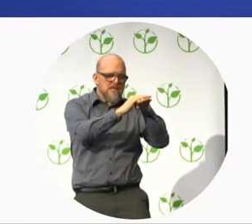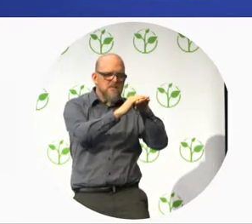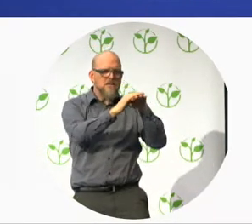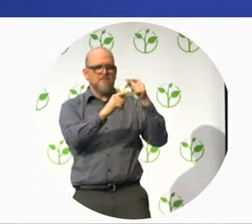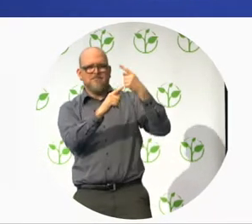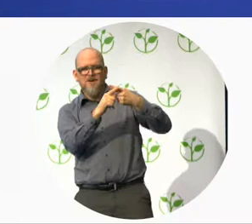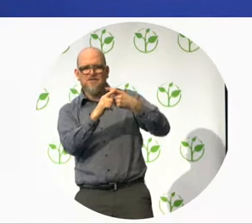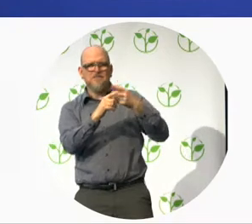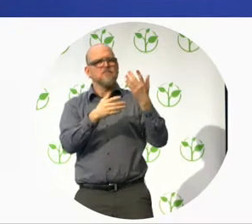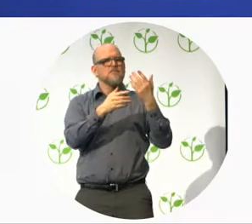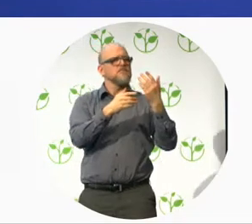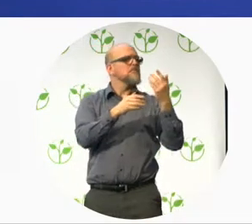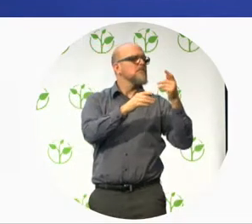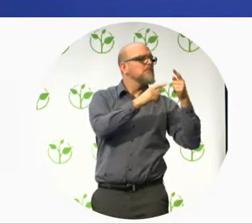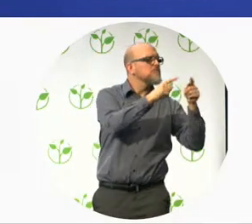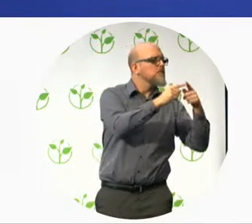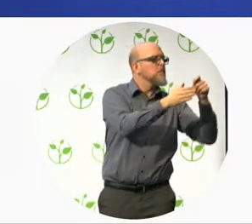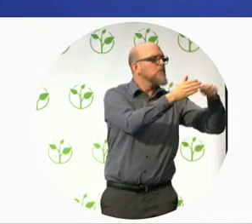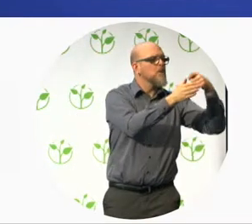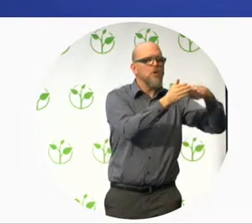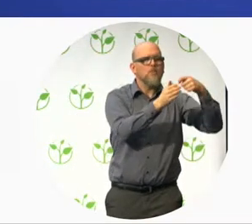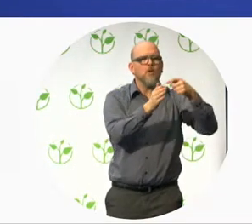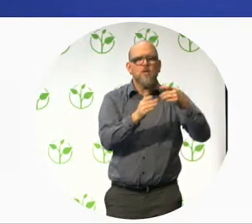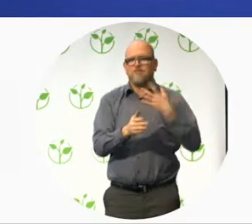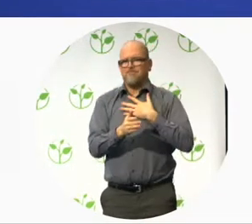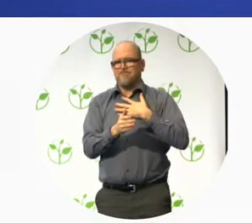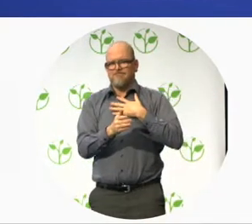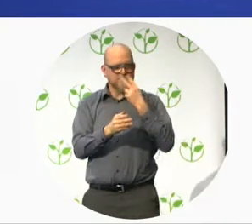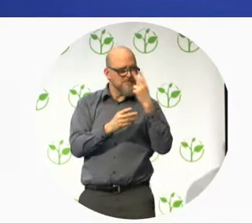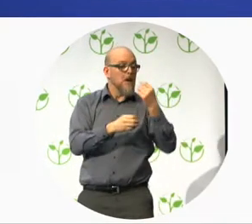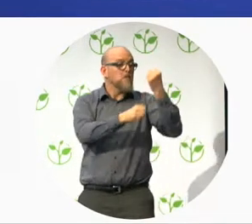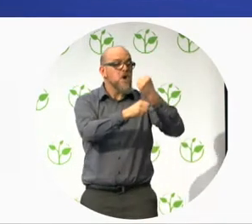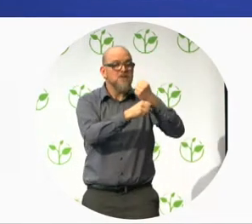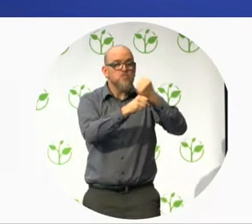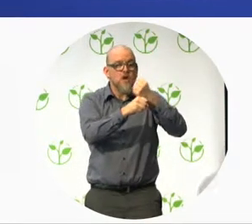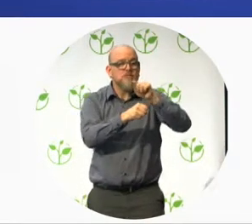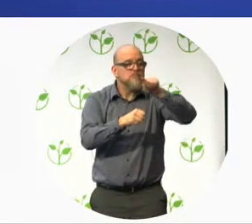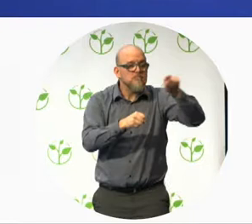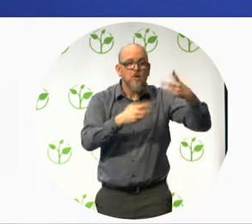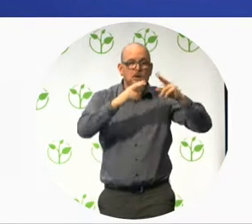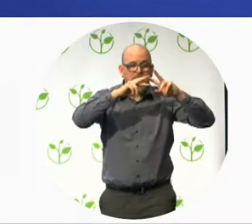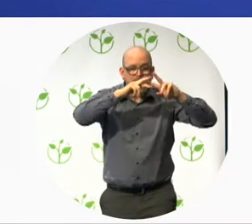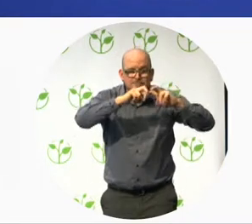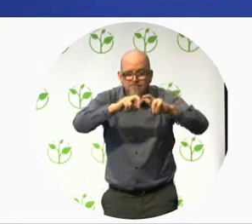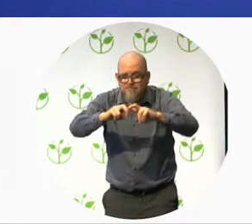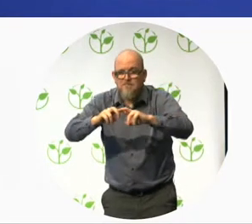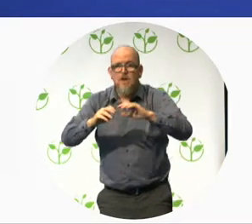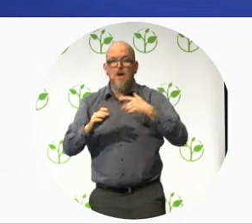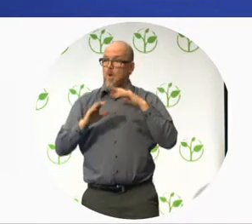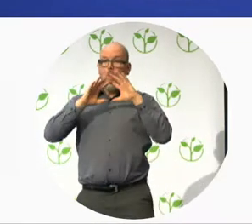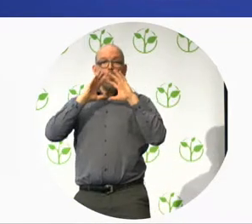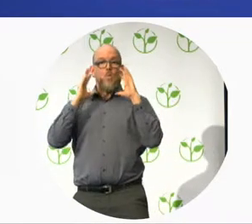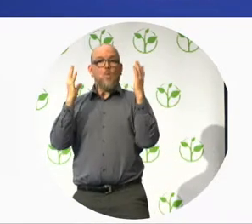Zero for recognizing our innovative practice in advancing a world without barriers.